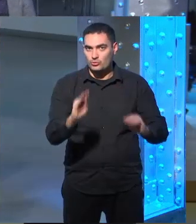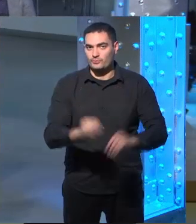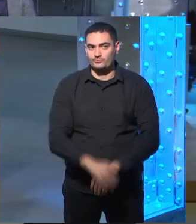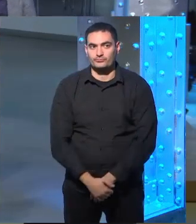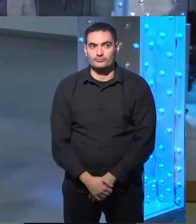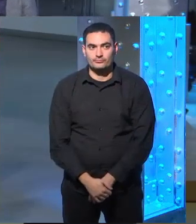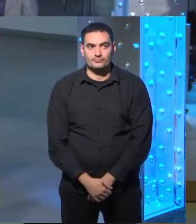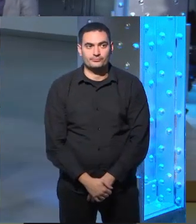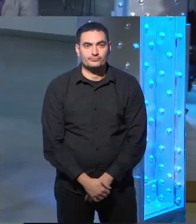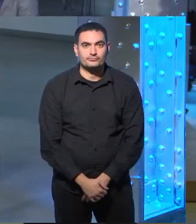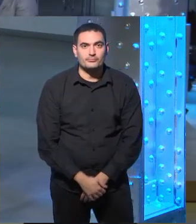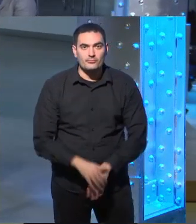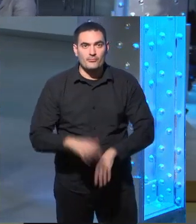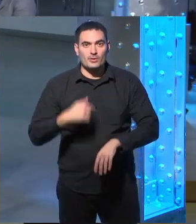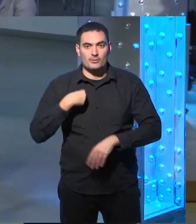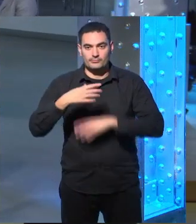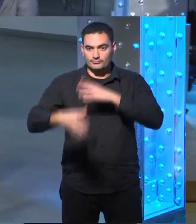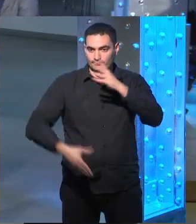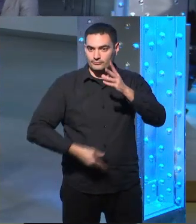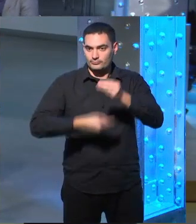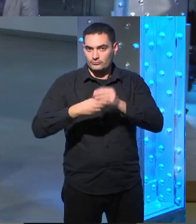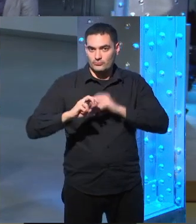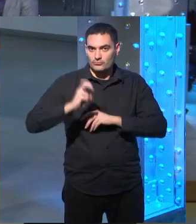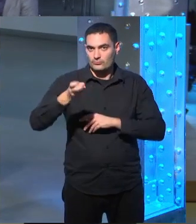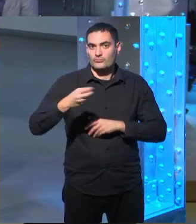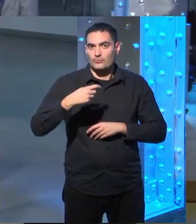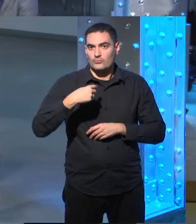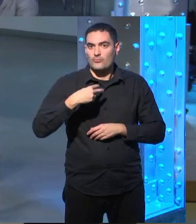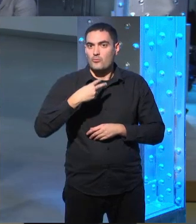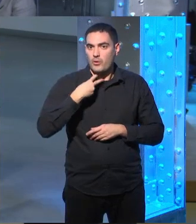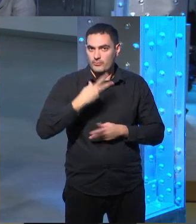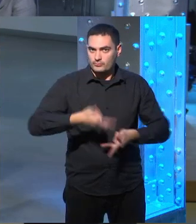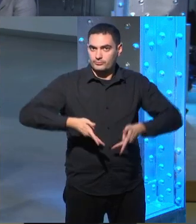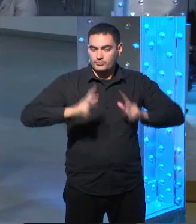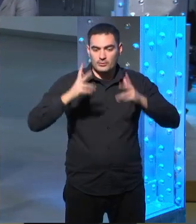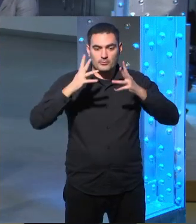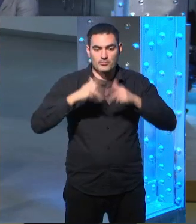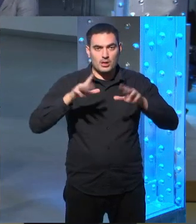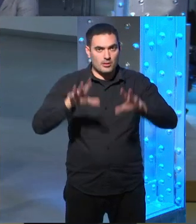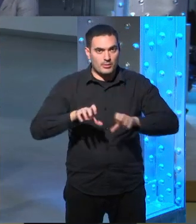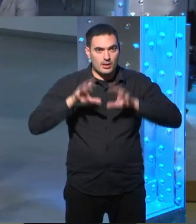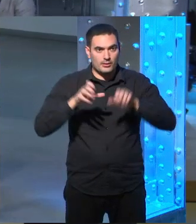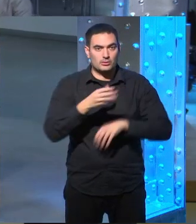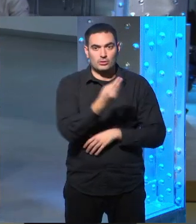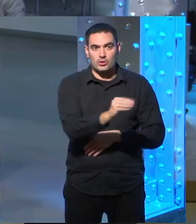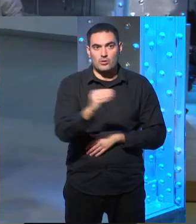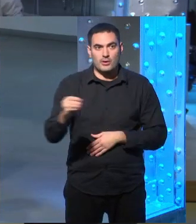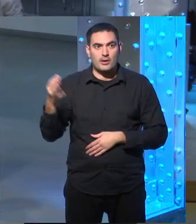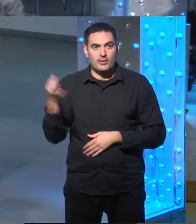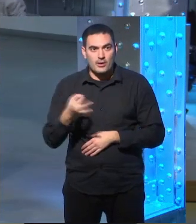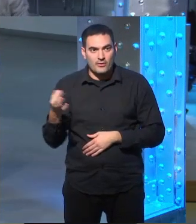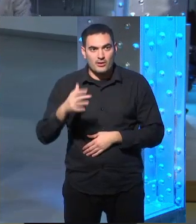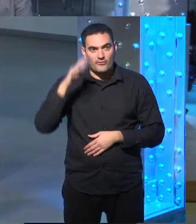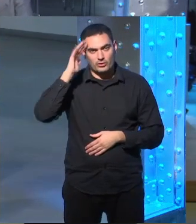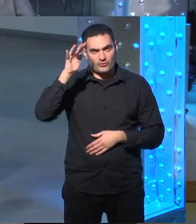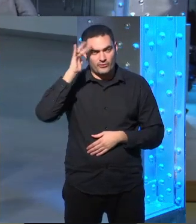can develop the soft skills. Adding something to what she has said.